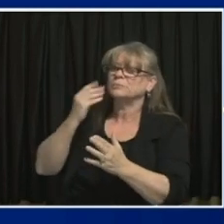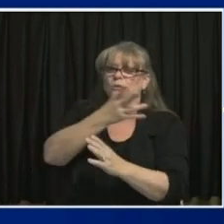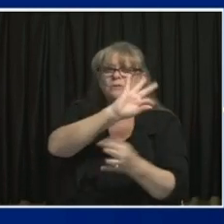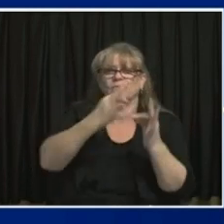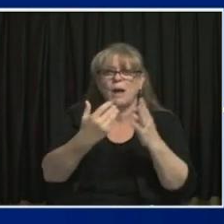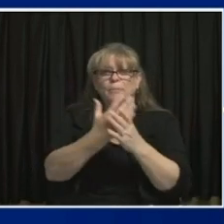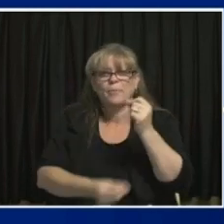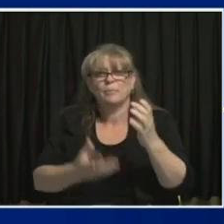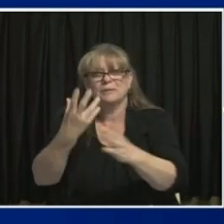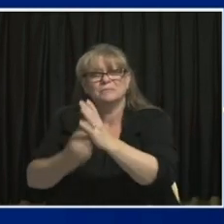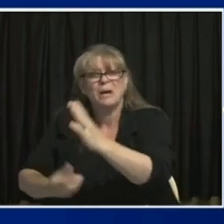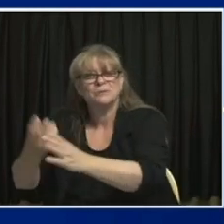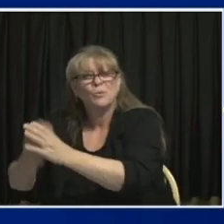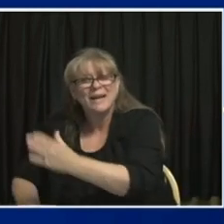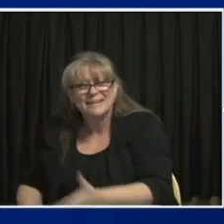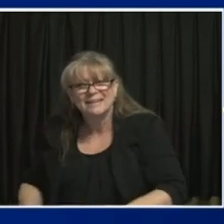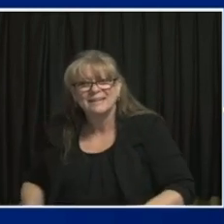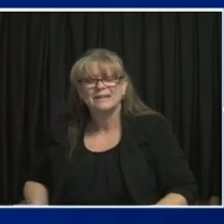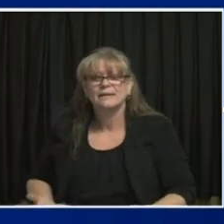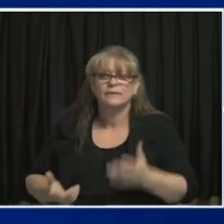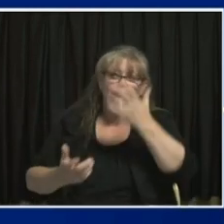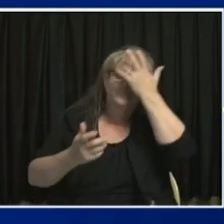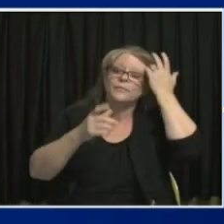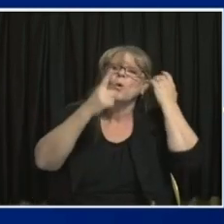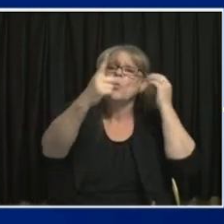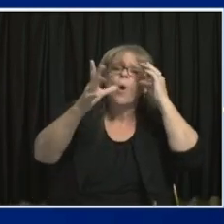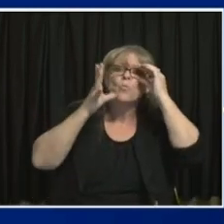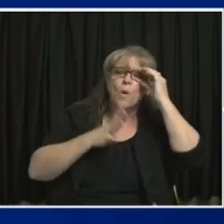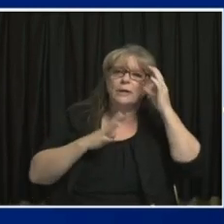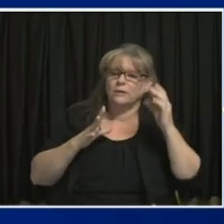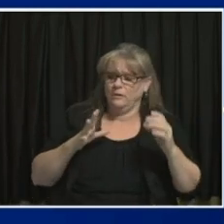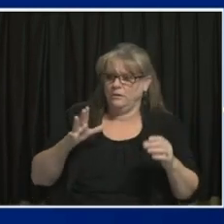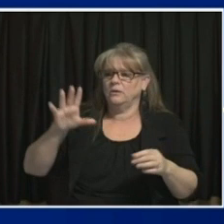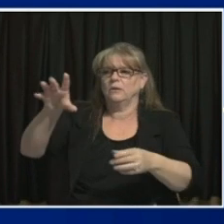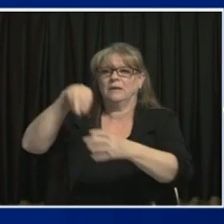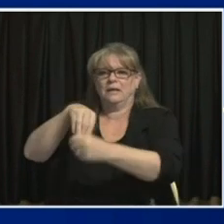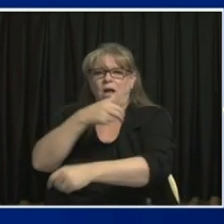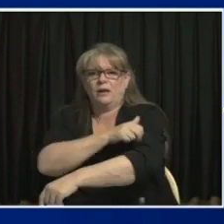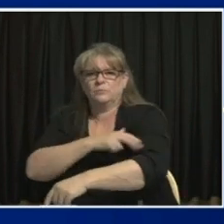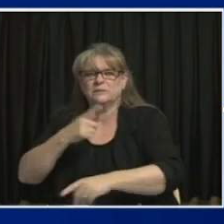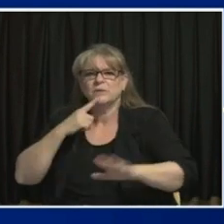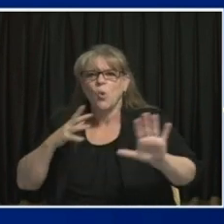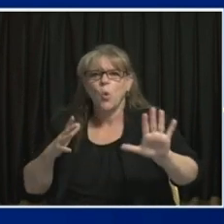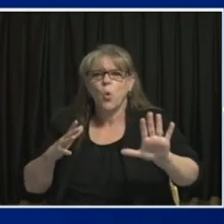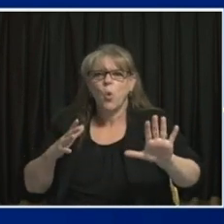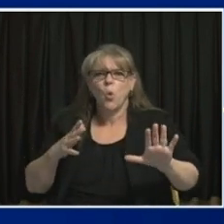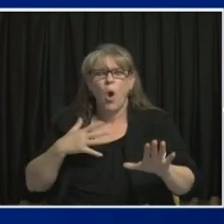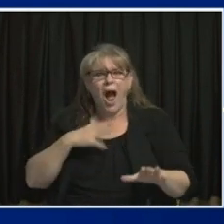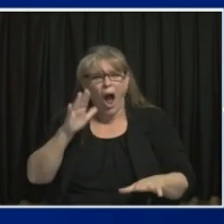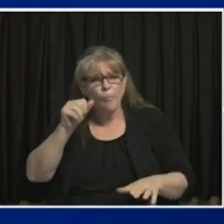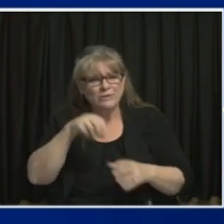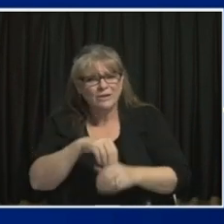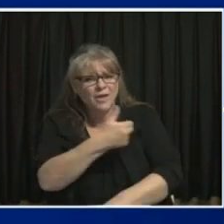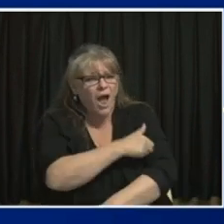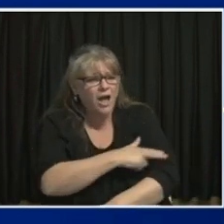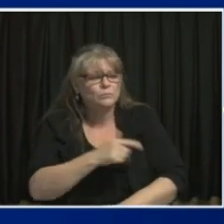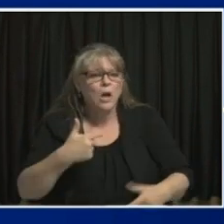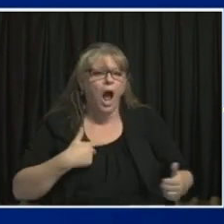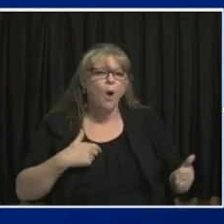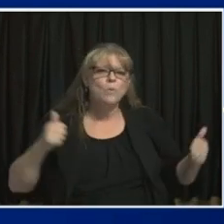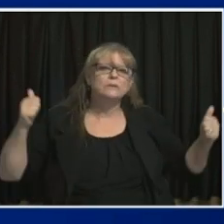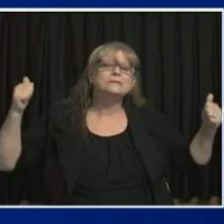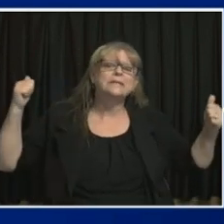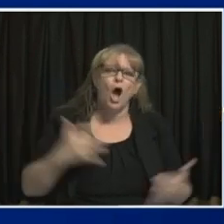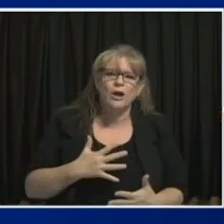Lee, who was treated at St. Luke's in Denver, told press, quote, "When I was in the hospital, I was scared. I think maybe I might